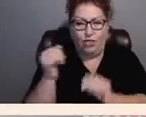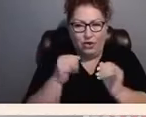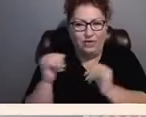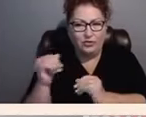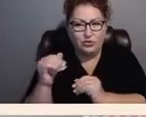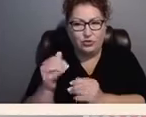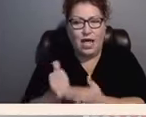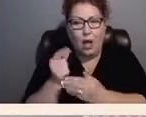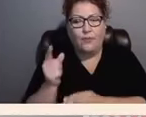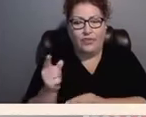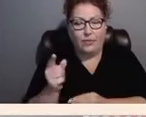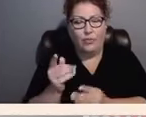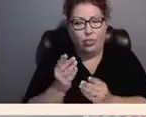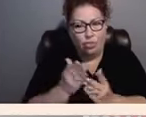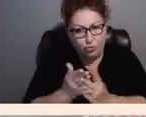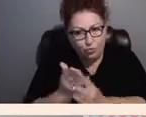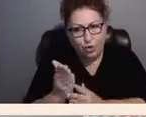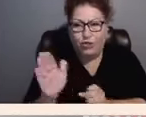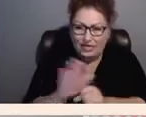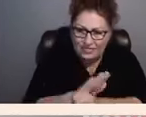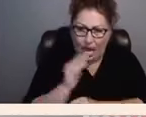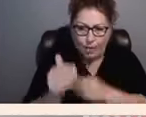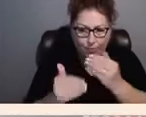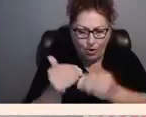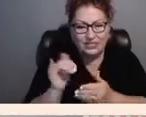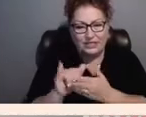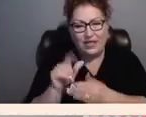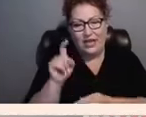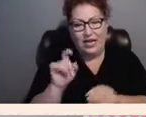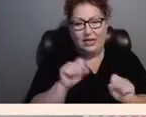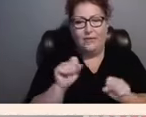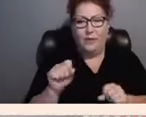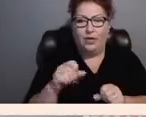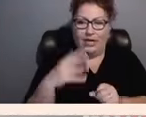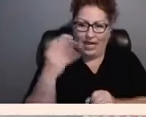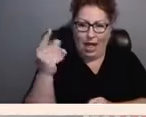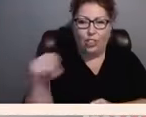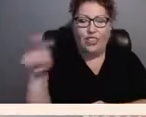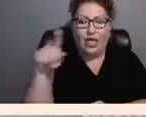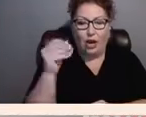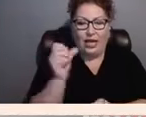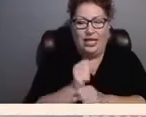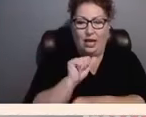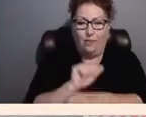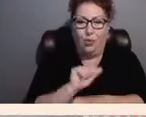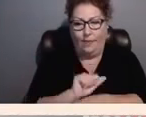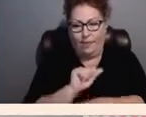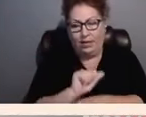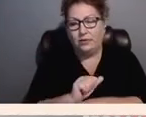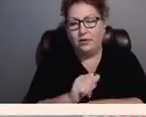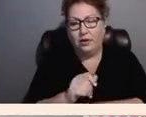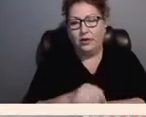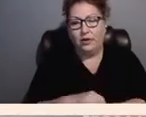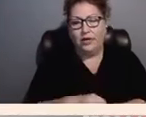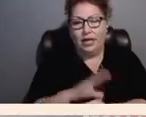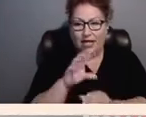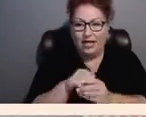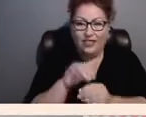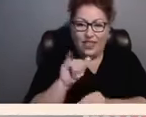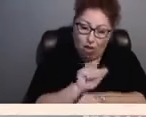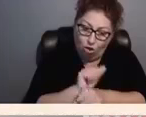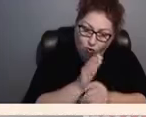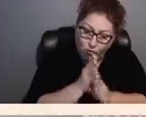entire process that they need in order to get out there and get employed and get into that career that they're really